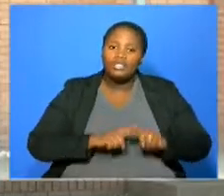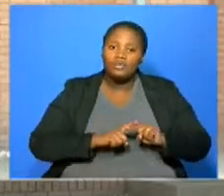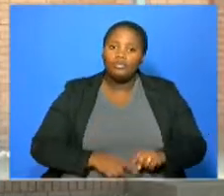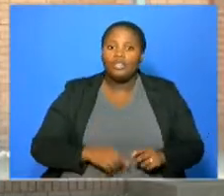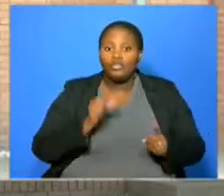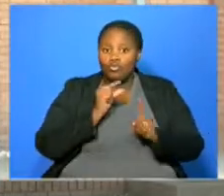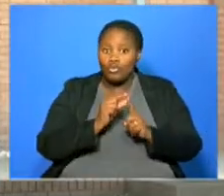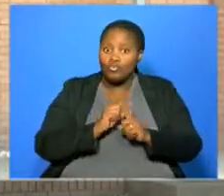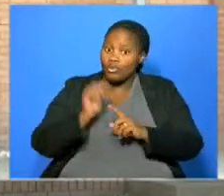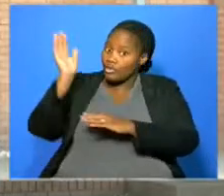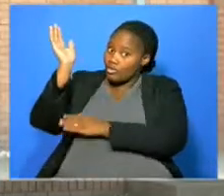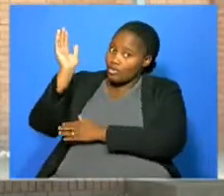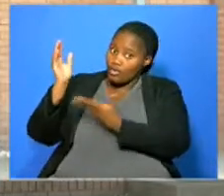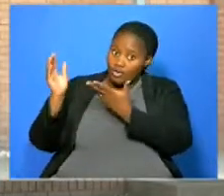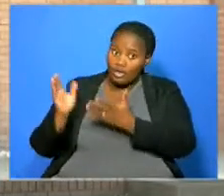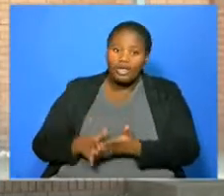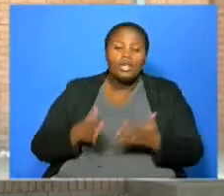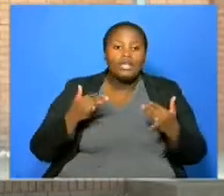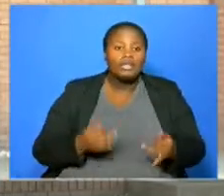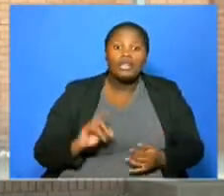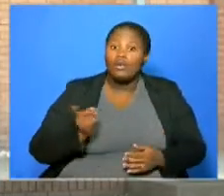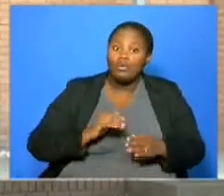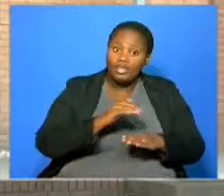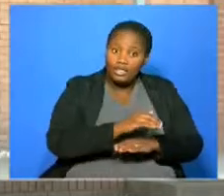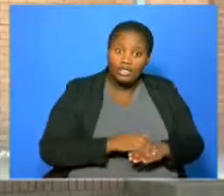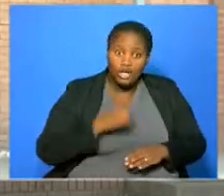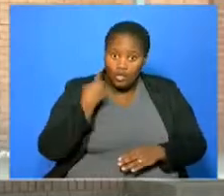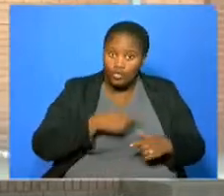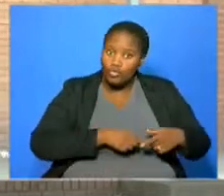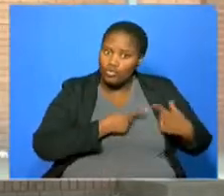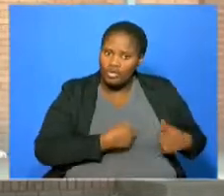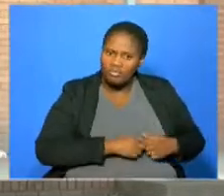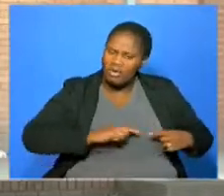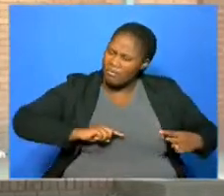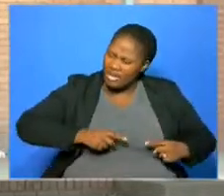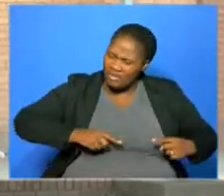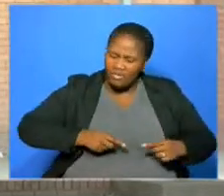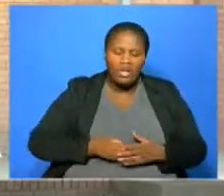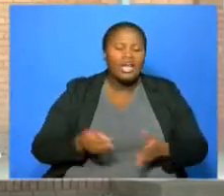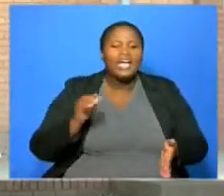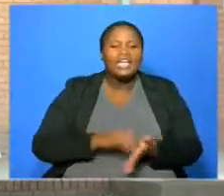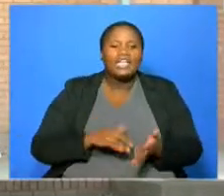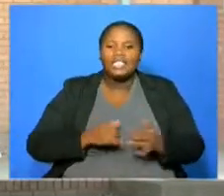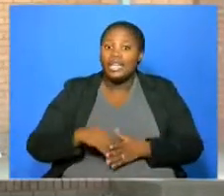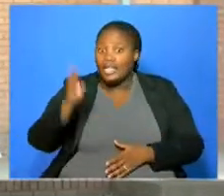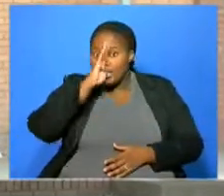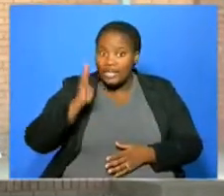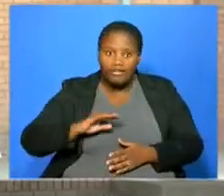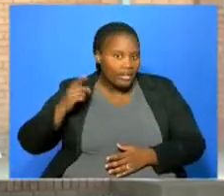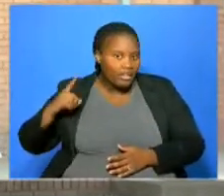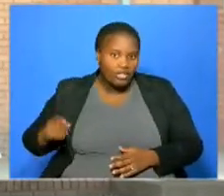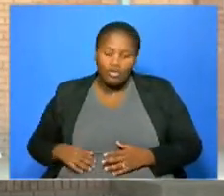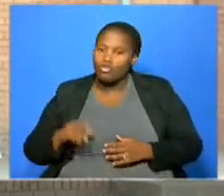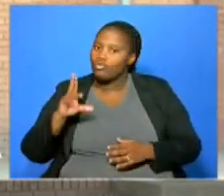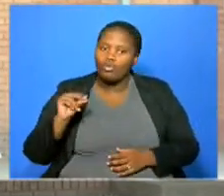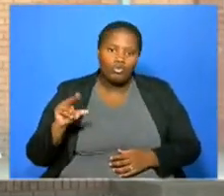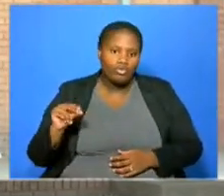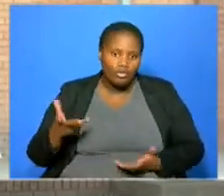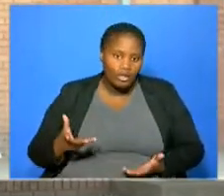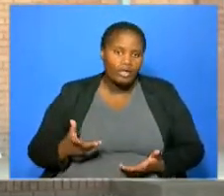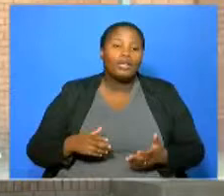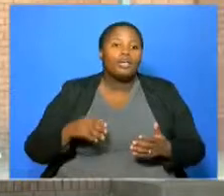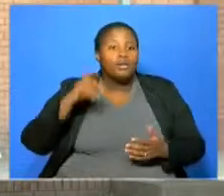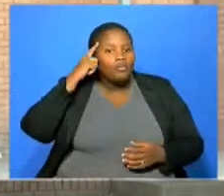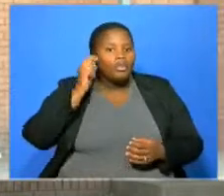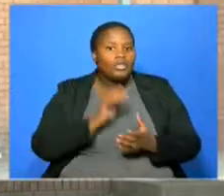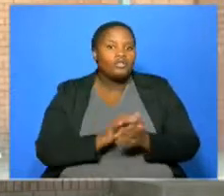reng o gaugile ba bapelo di botlhoko, ebile ga ke tea re togela le ga e le gope. Re dumela gore mo